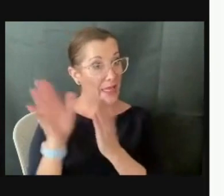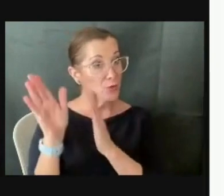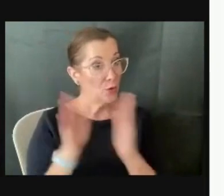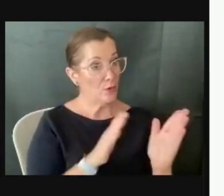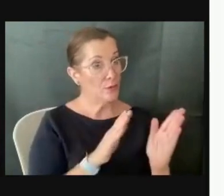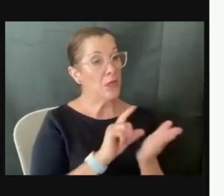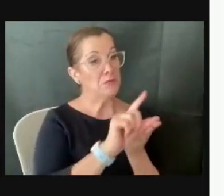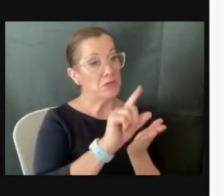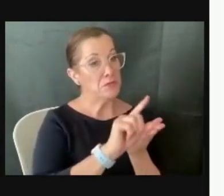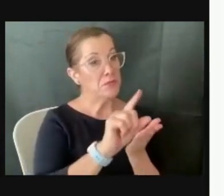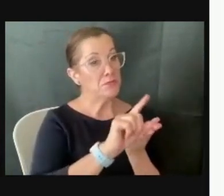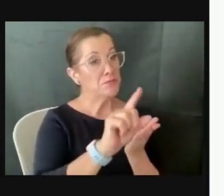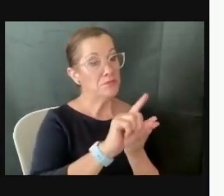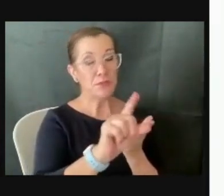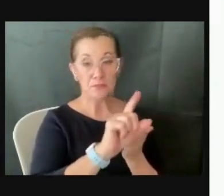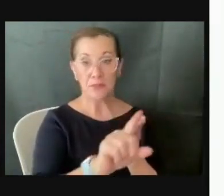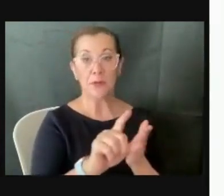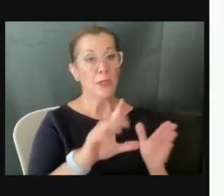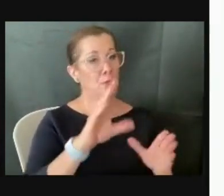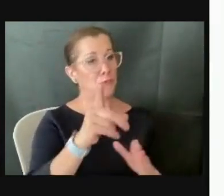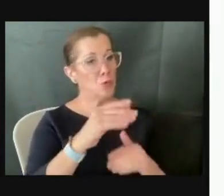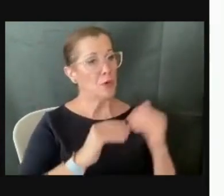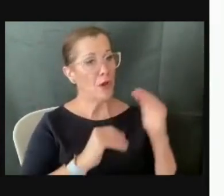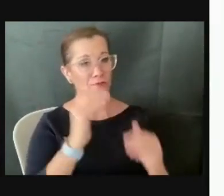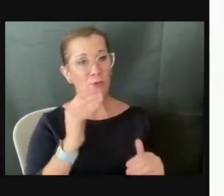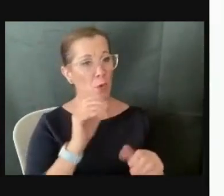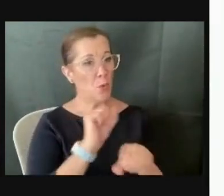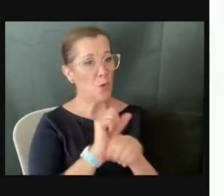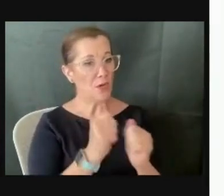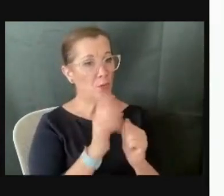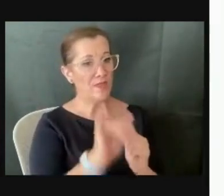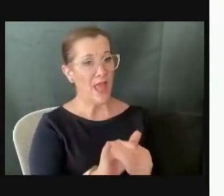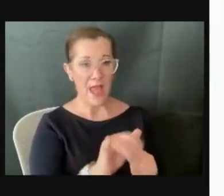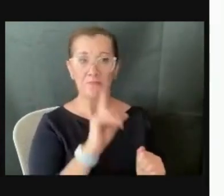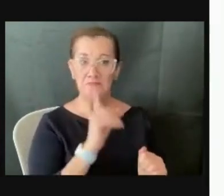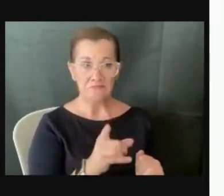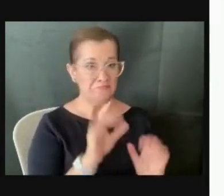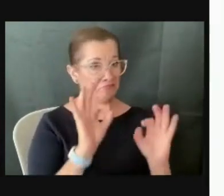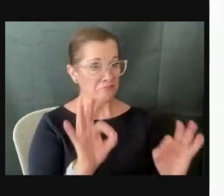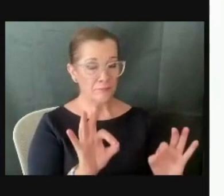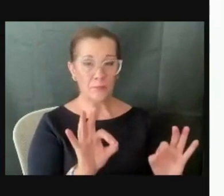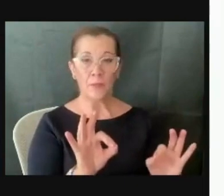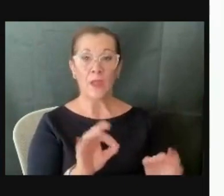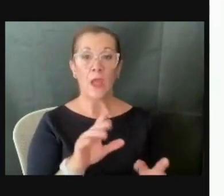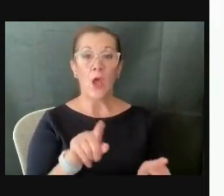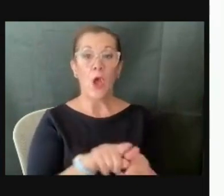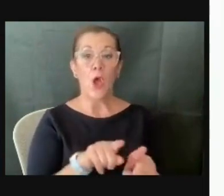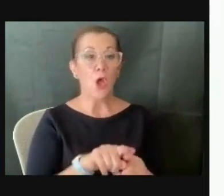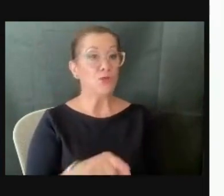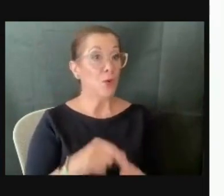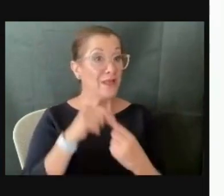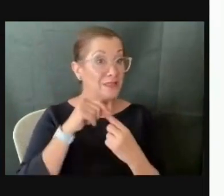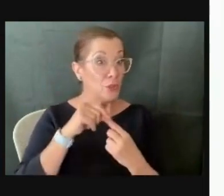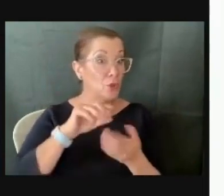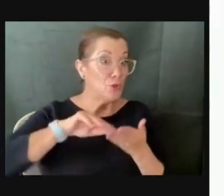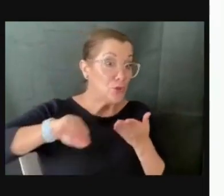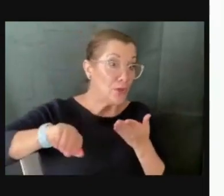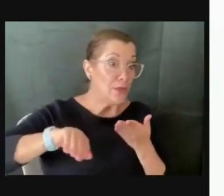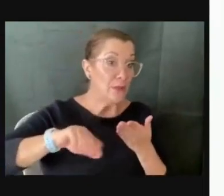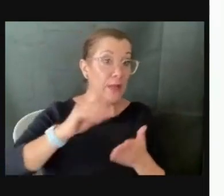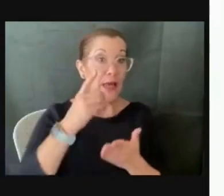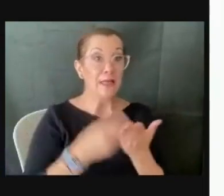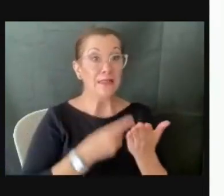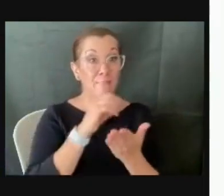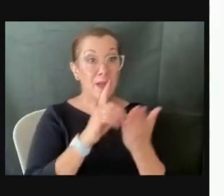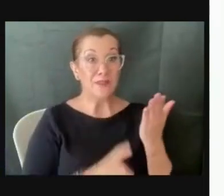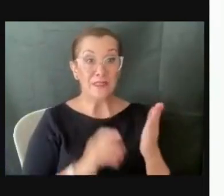working with, then definitely look for that. What the exclusions are for the scope of work, because sometimes designers don't do everything in-house.